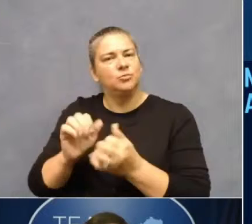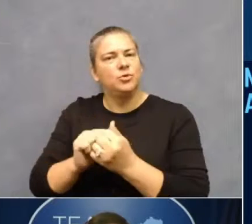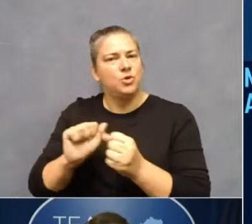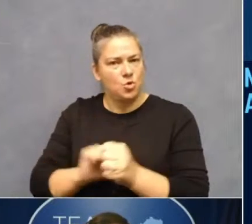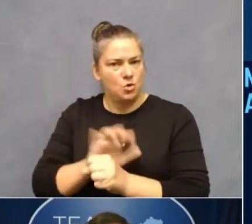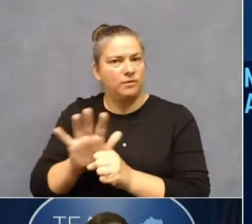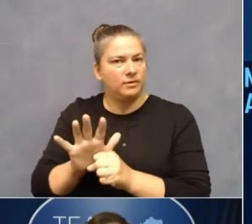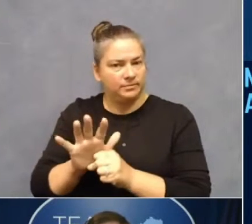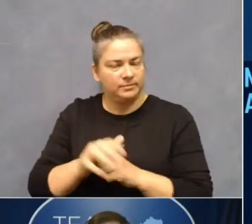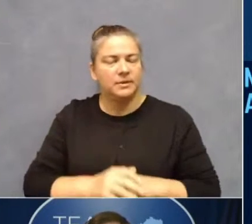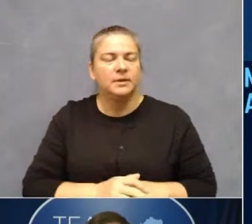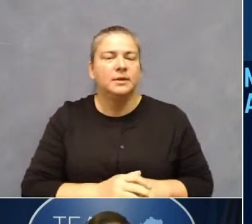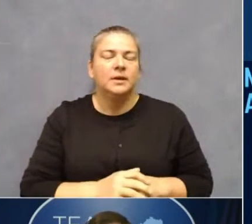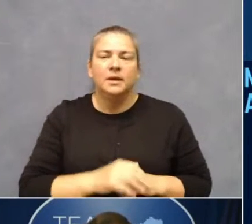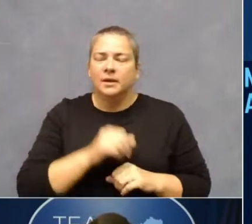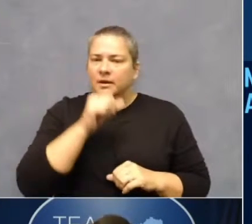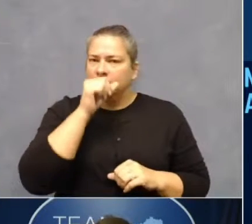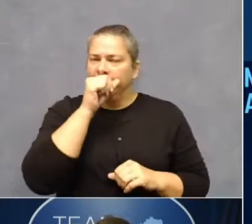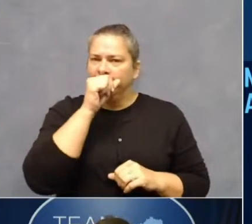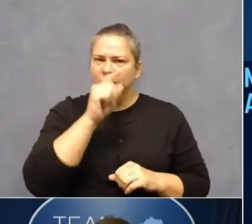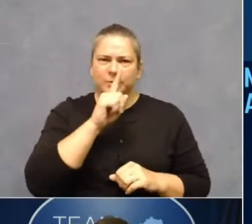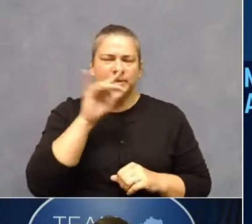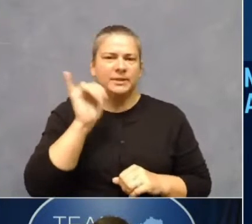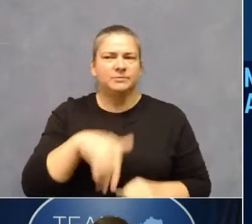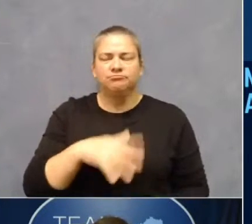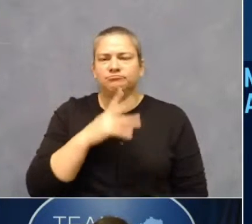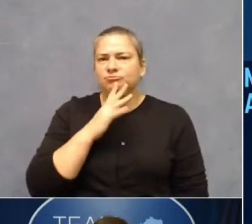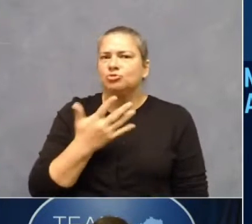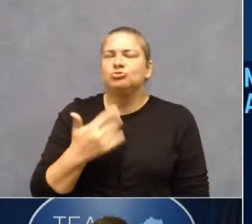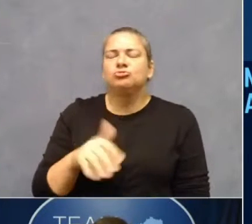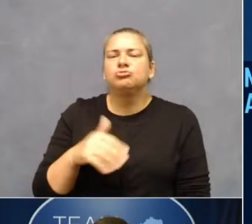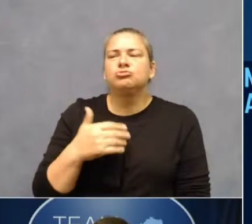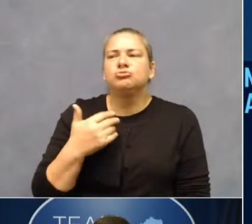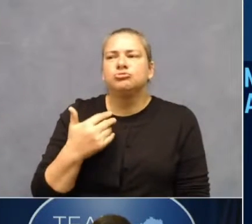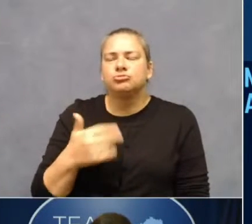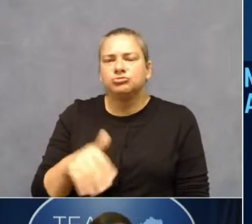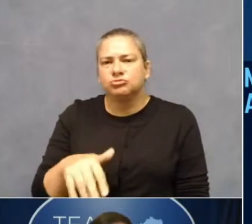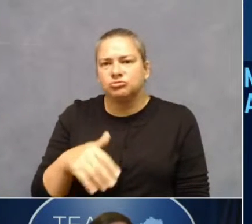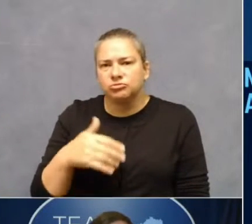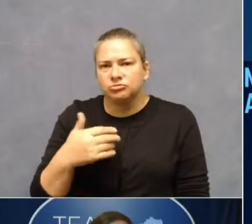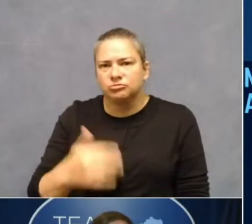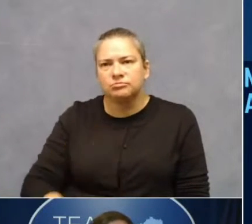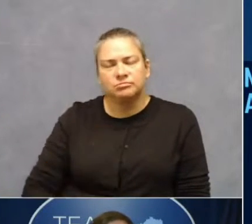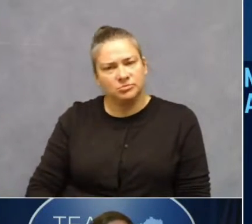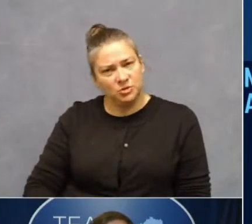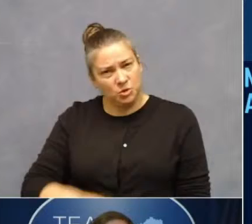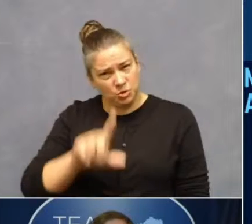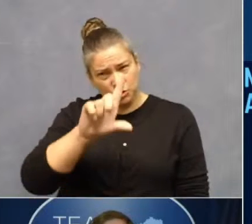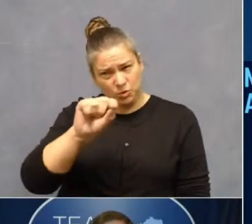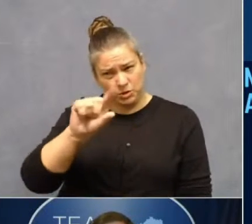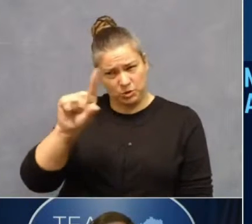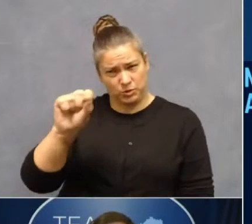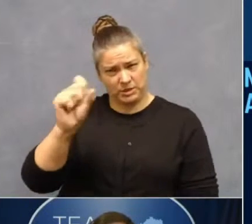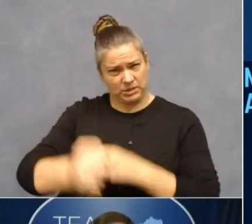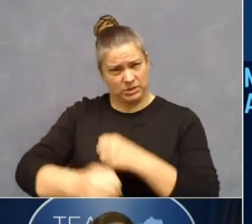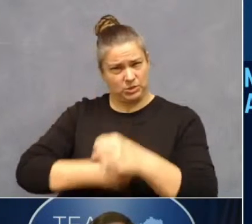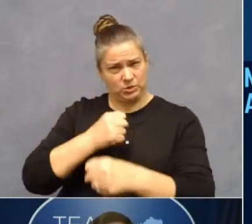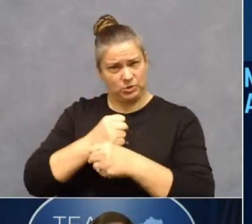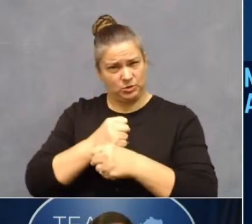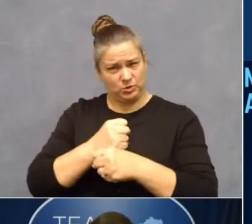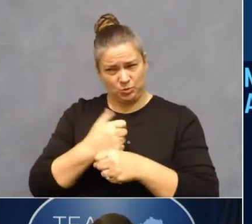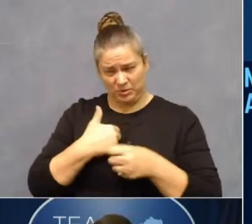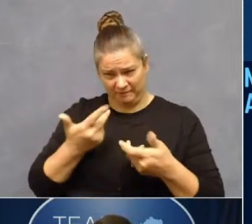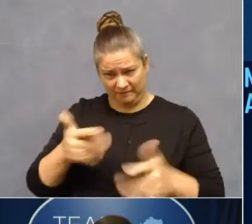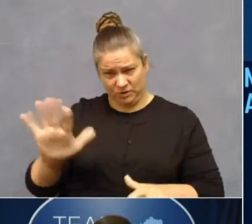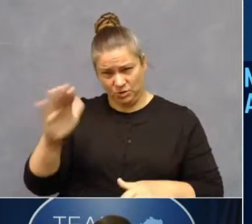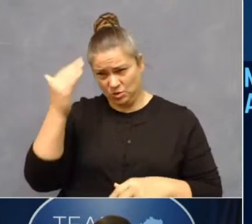is astounding. That in the year 2020, with everything that we know, and